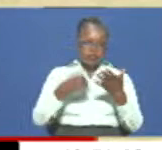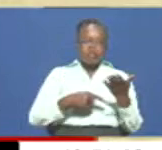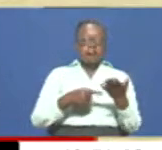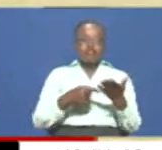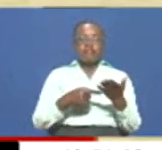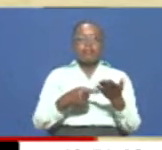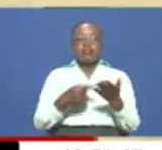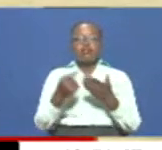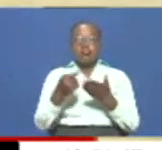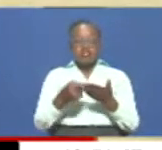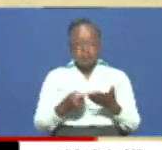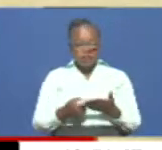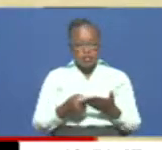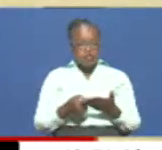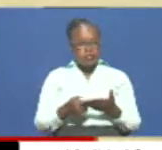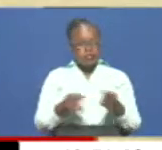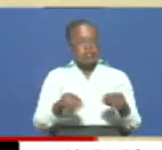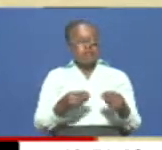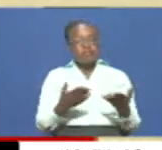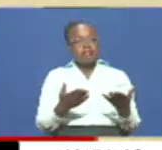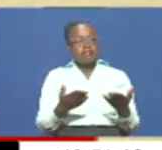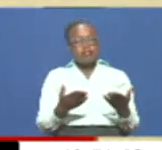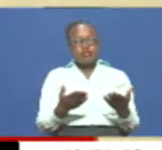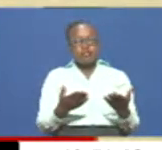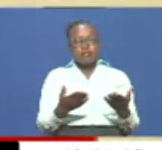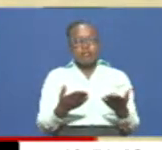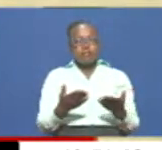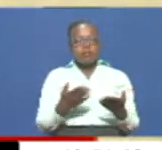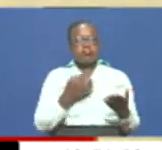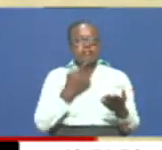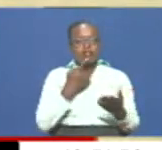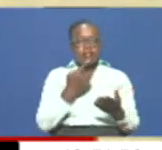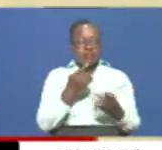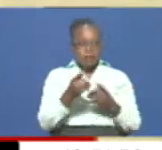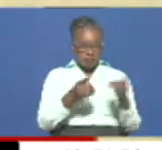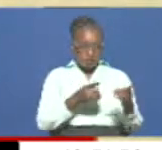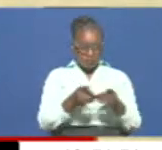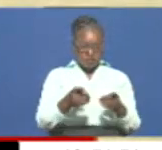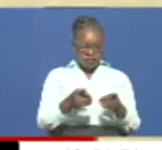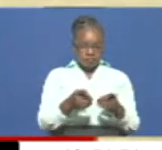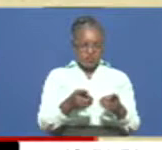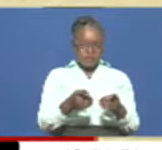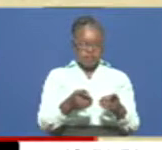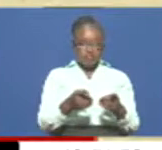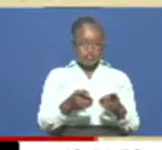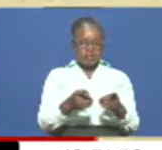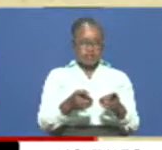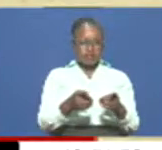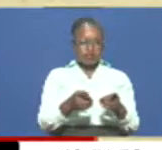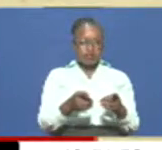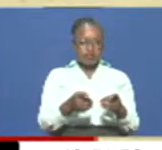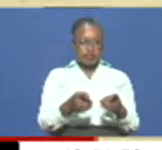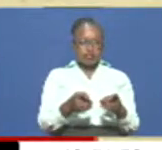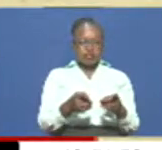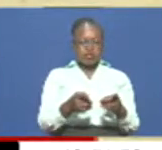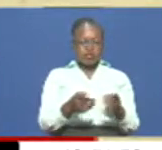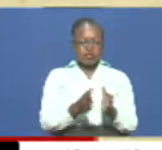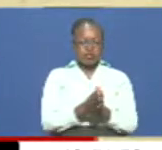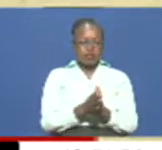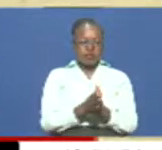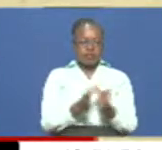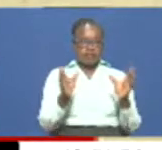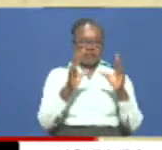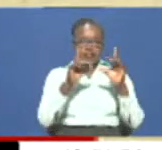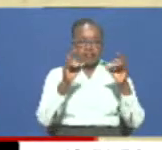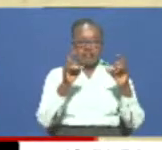But we gave them the direction that we would like to do, and we gave them the overall picture of